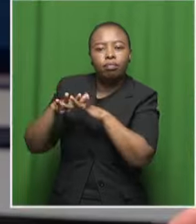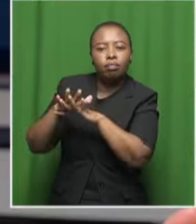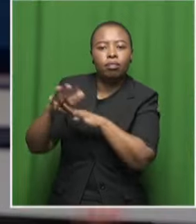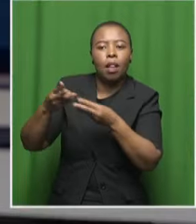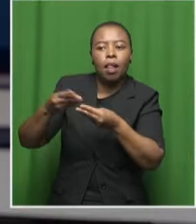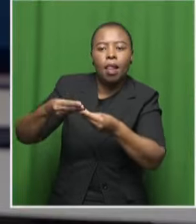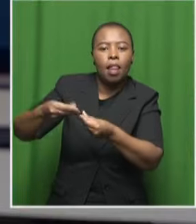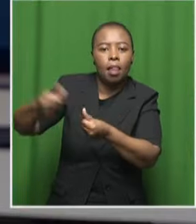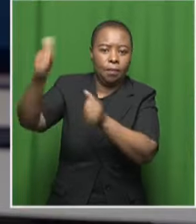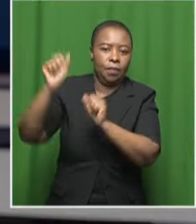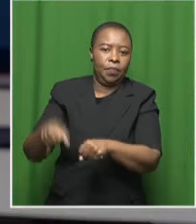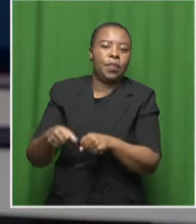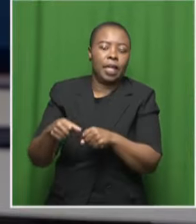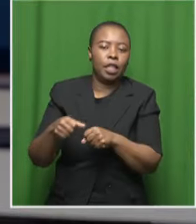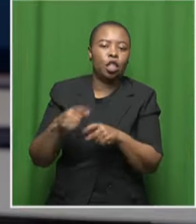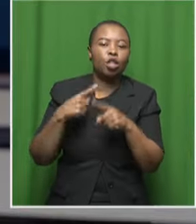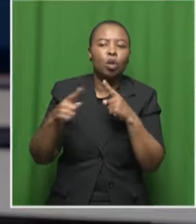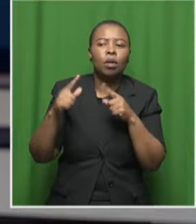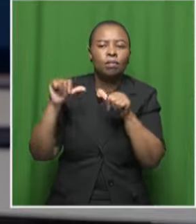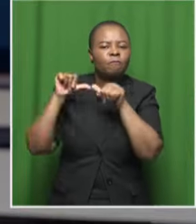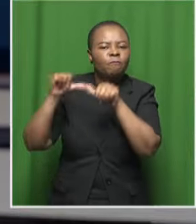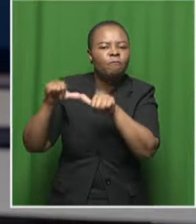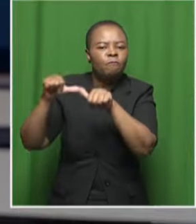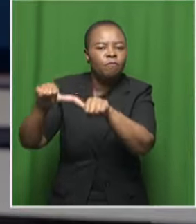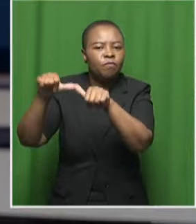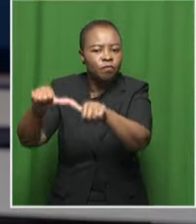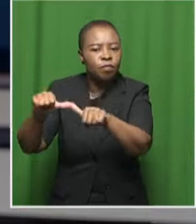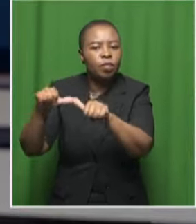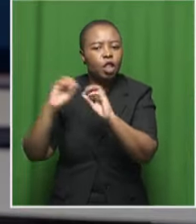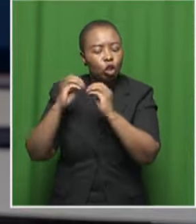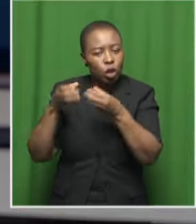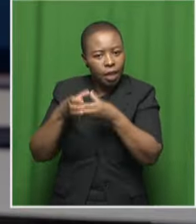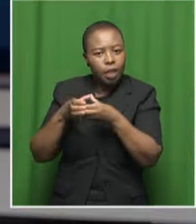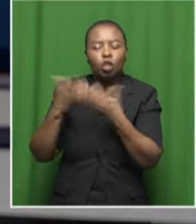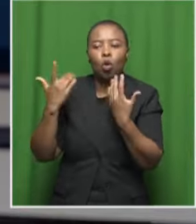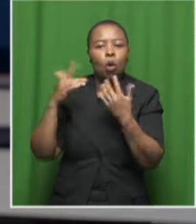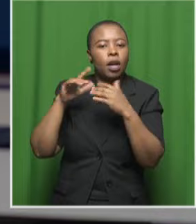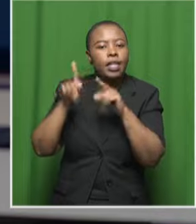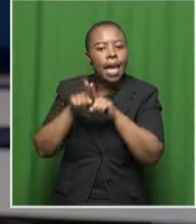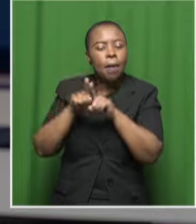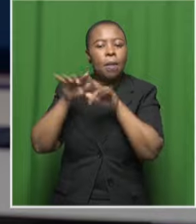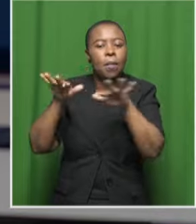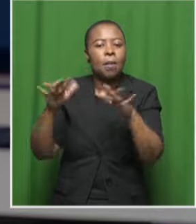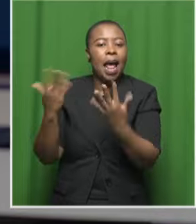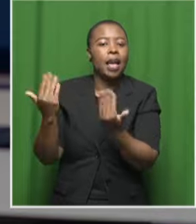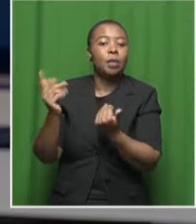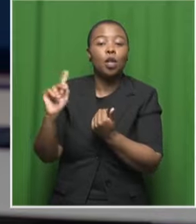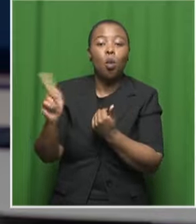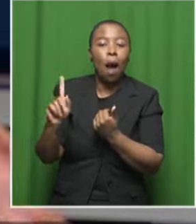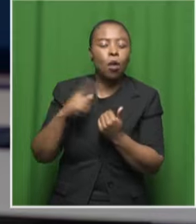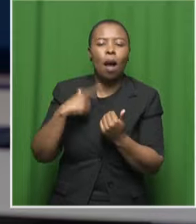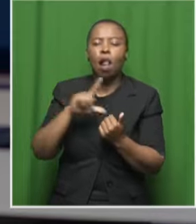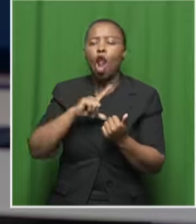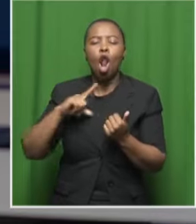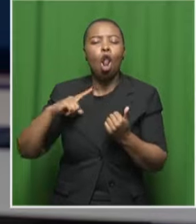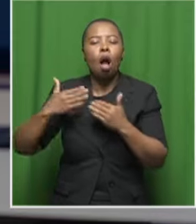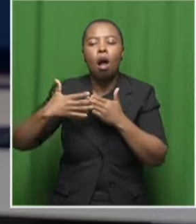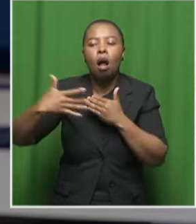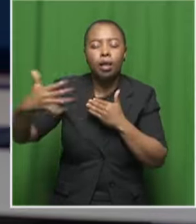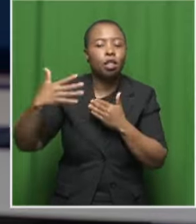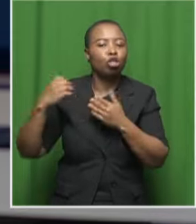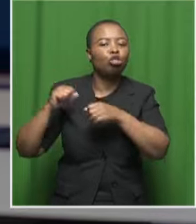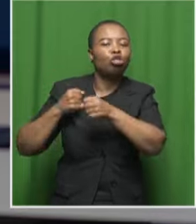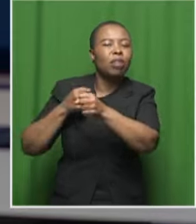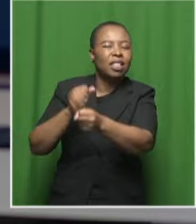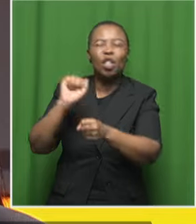plans of Jik'iZinto, also just the sustainability of it and really what else people can expect, for its longevity. What's that strategy also